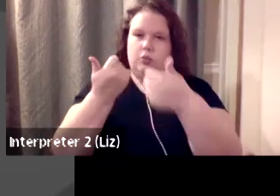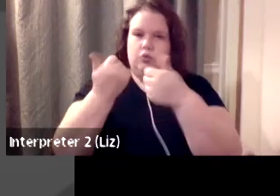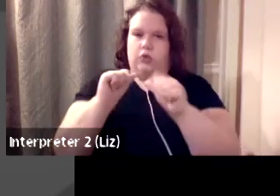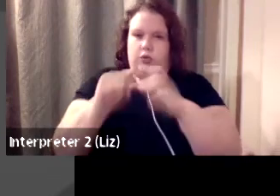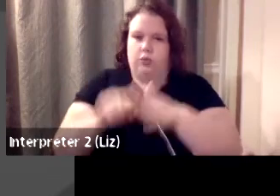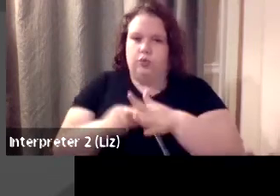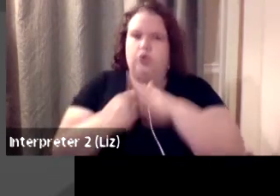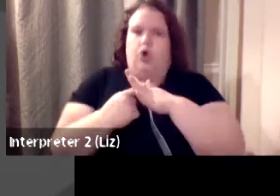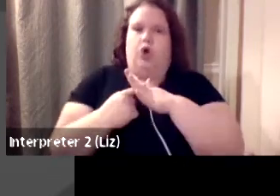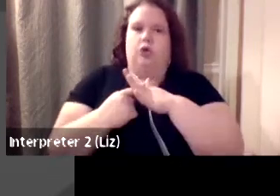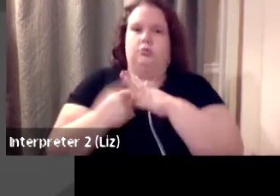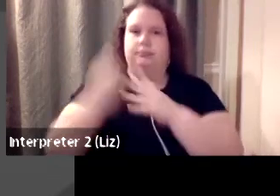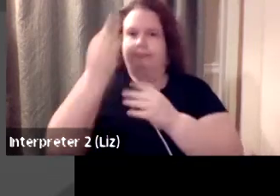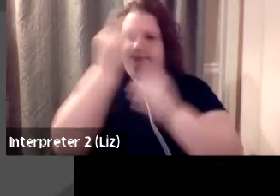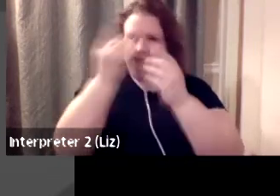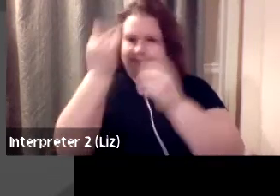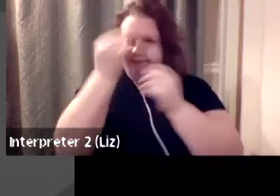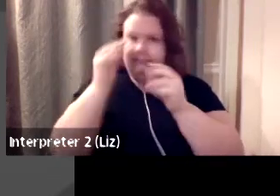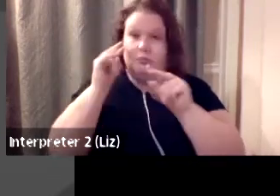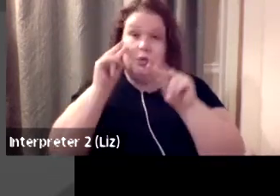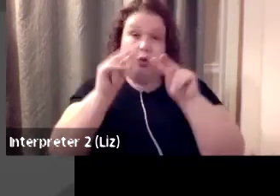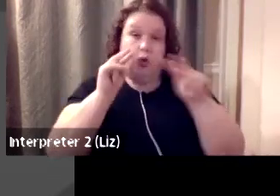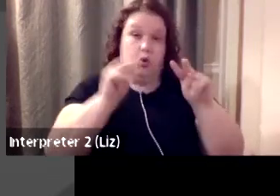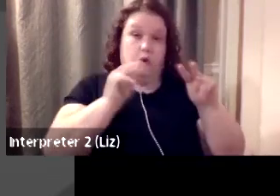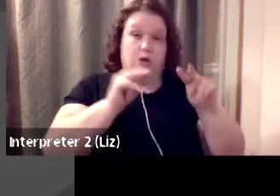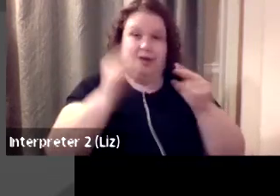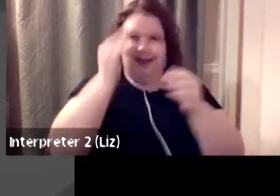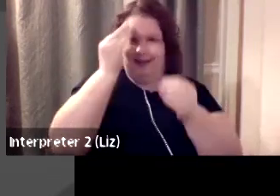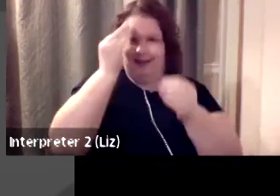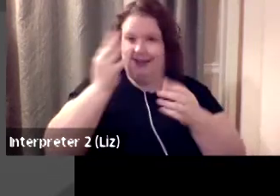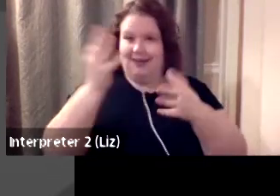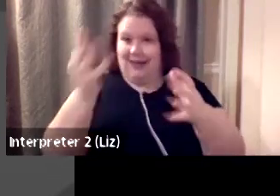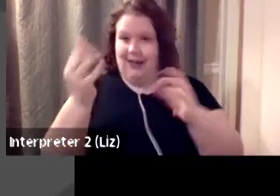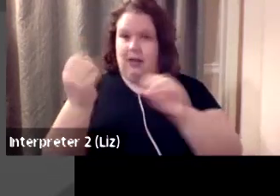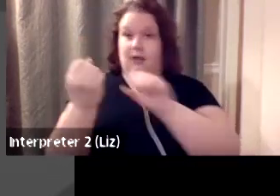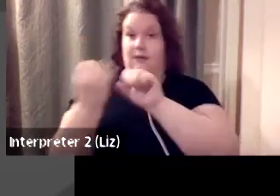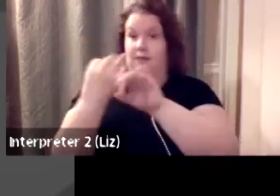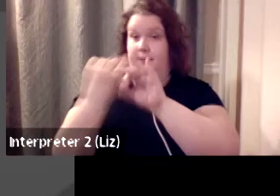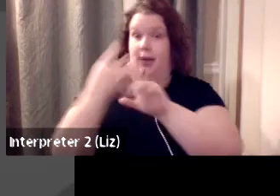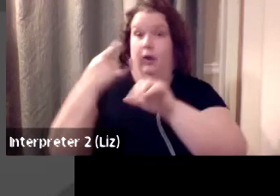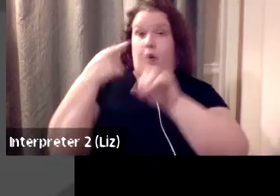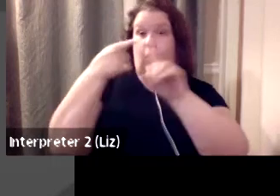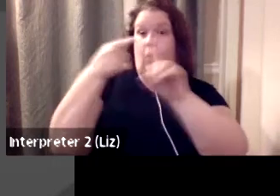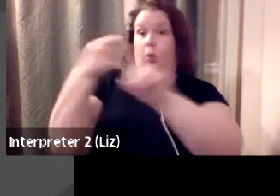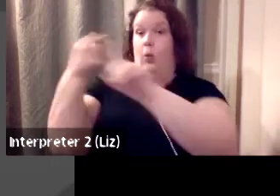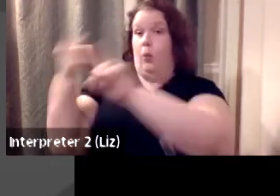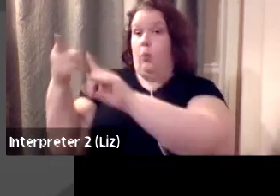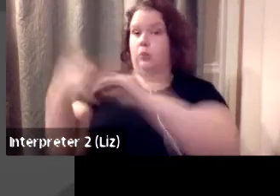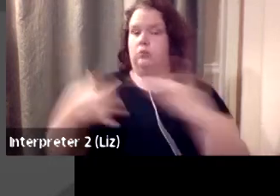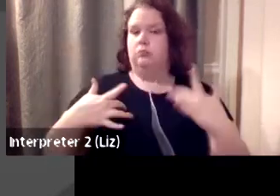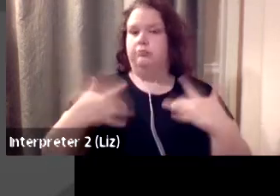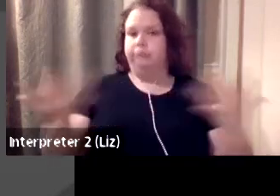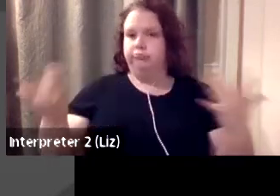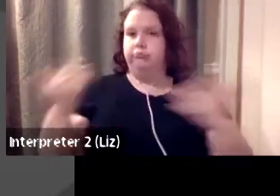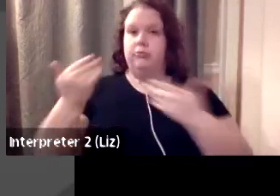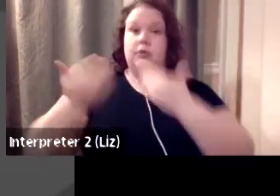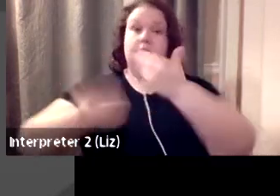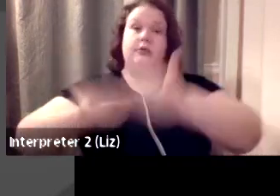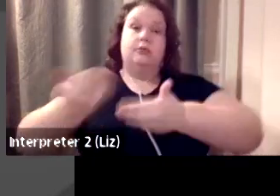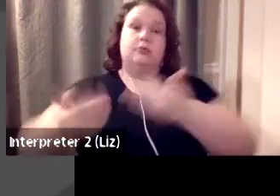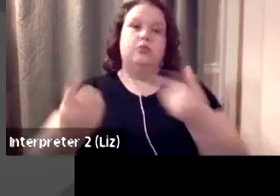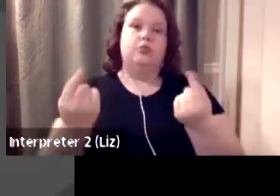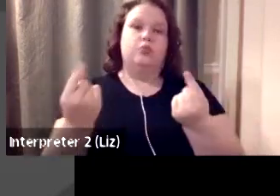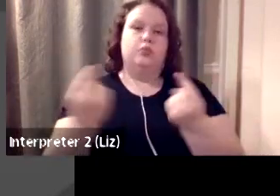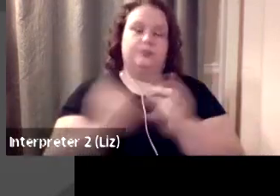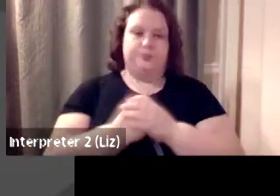data, and then as well get feedback on what those goals are and then how do we continue moving forward. So we will